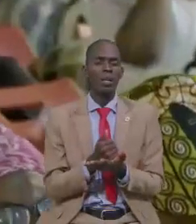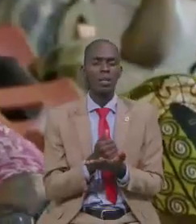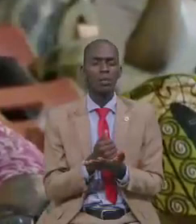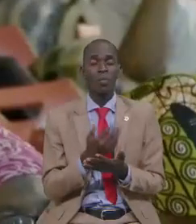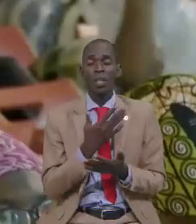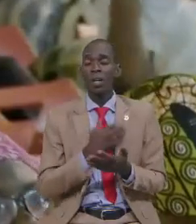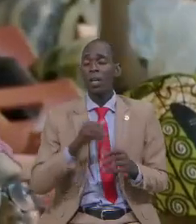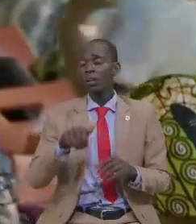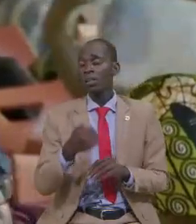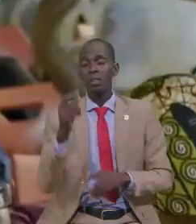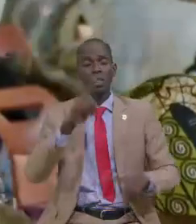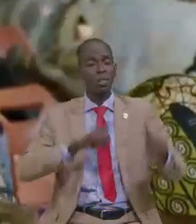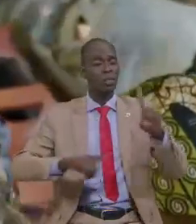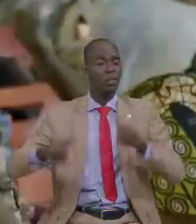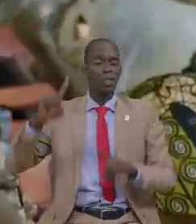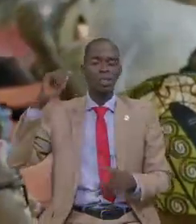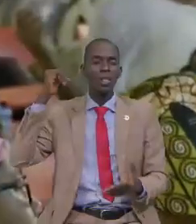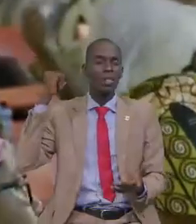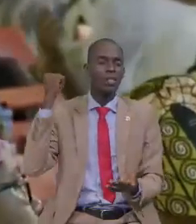Another amen.